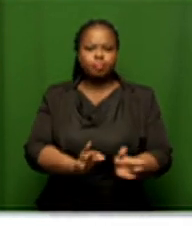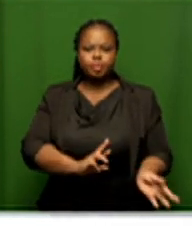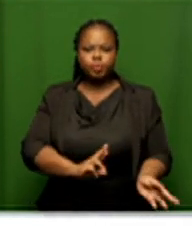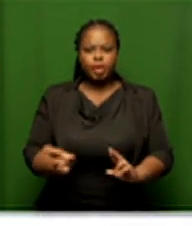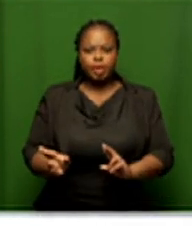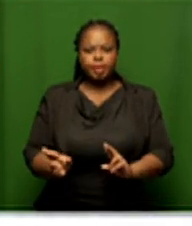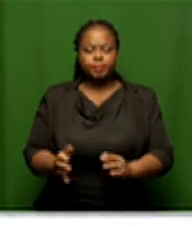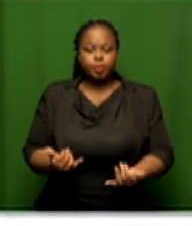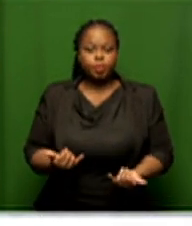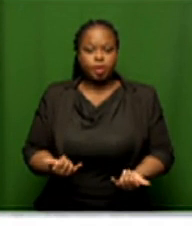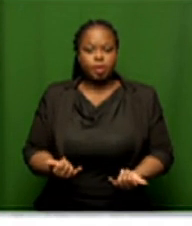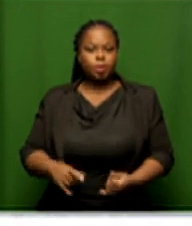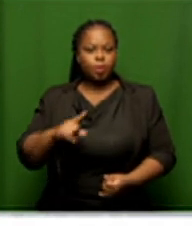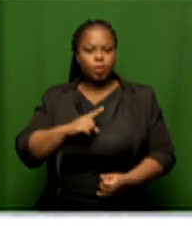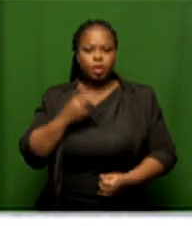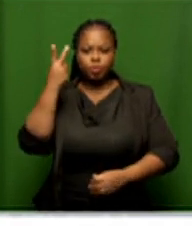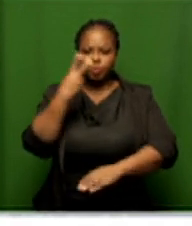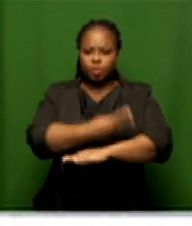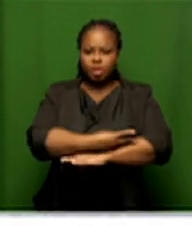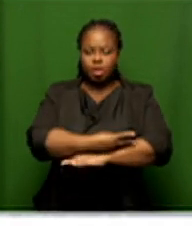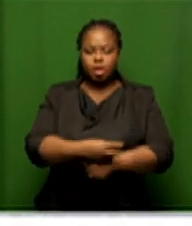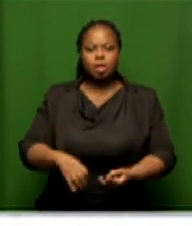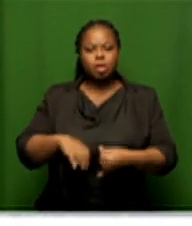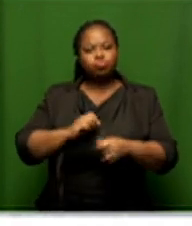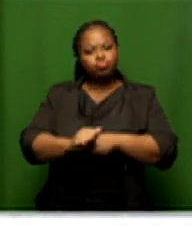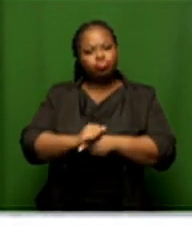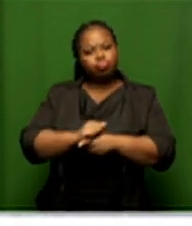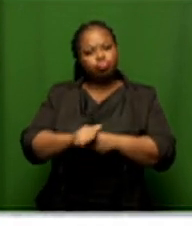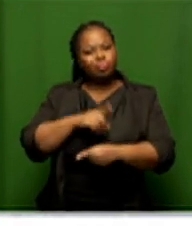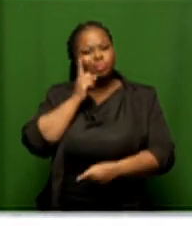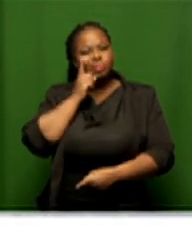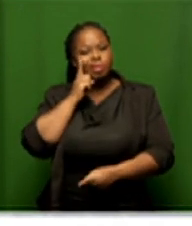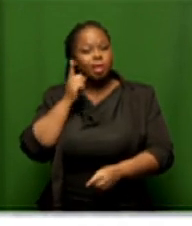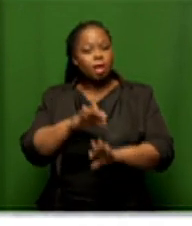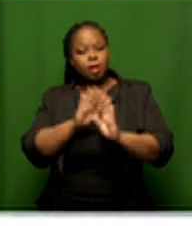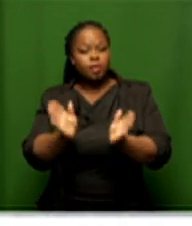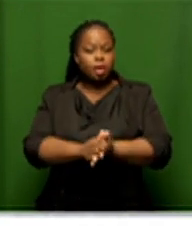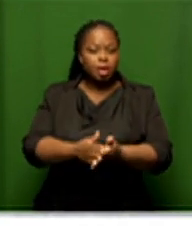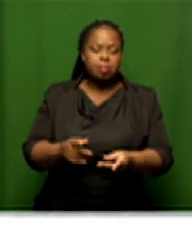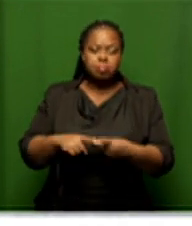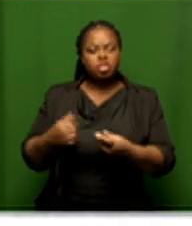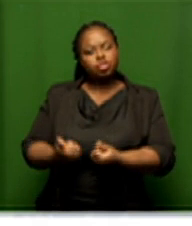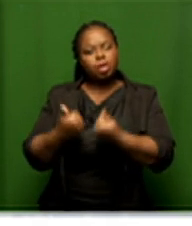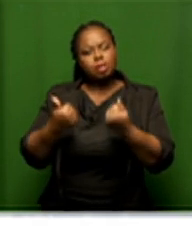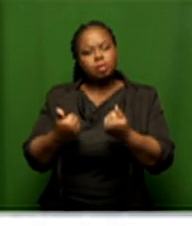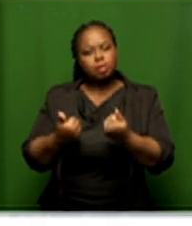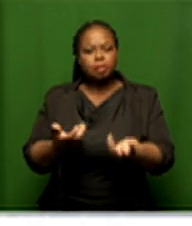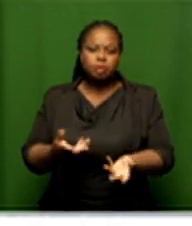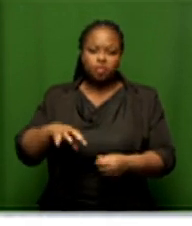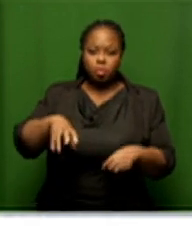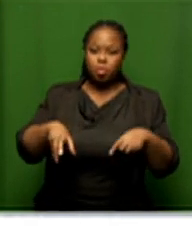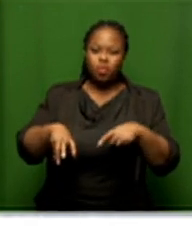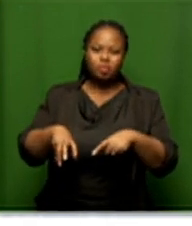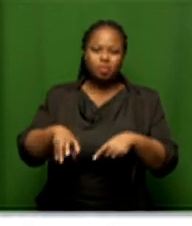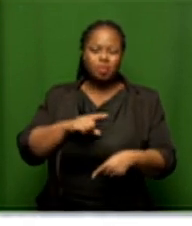go for today after a 2-day dry run to check its systems. Challenges, of course, for the province,